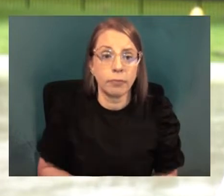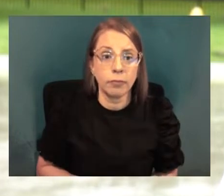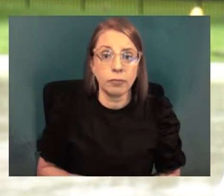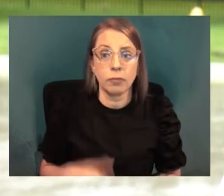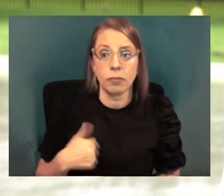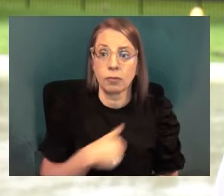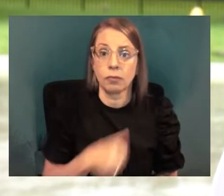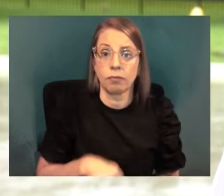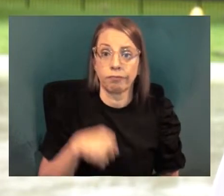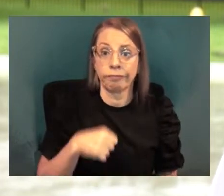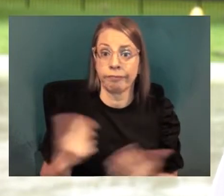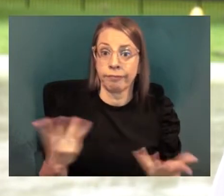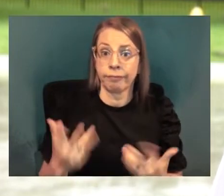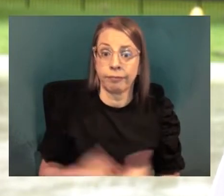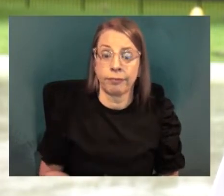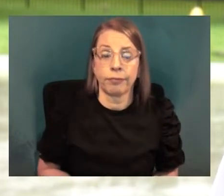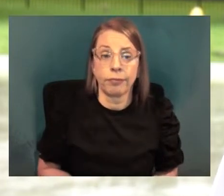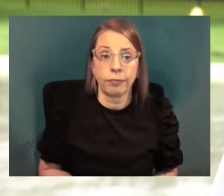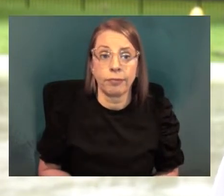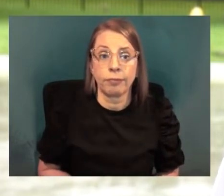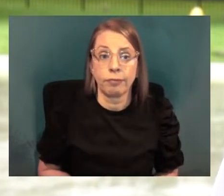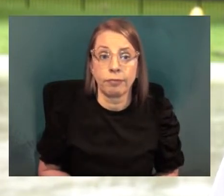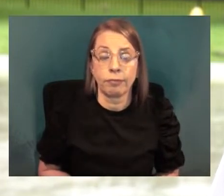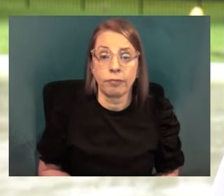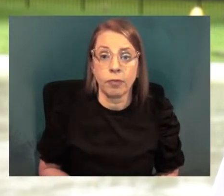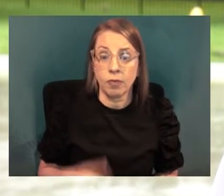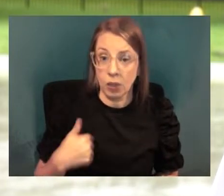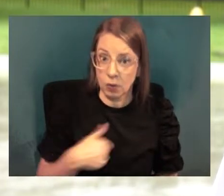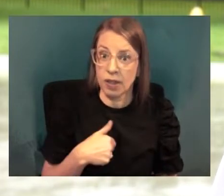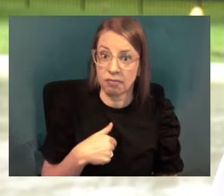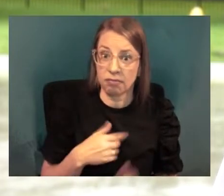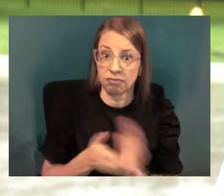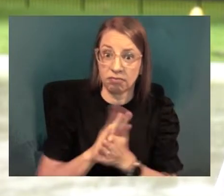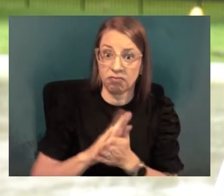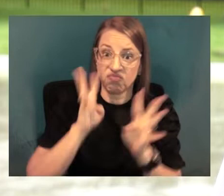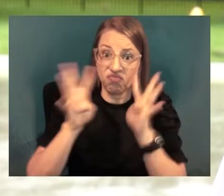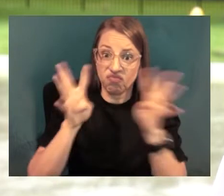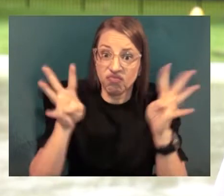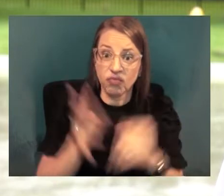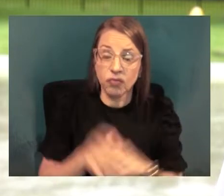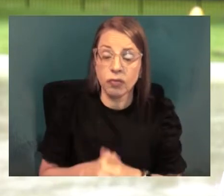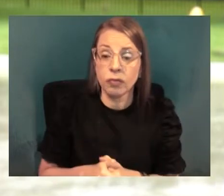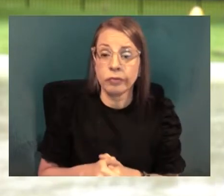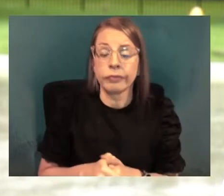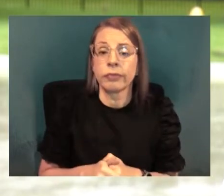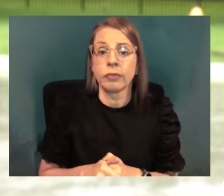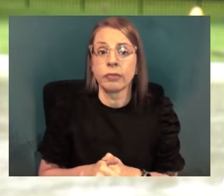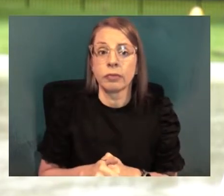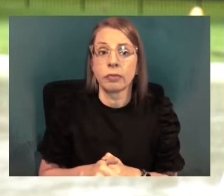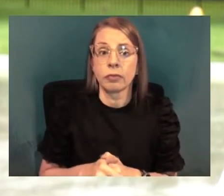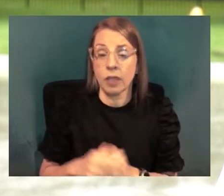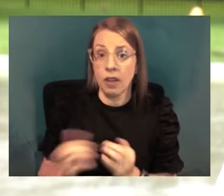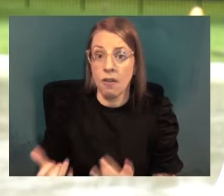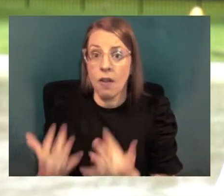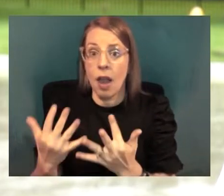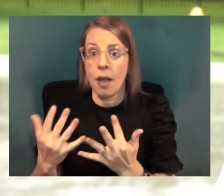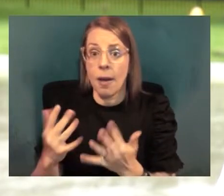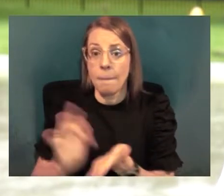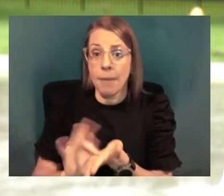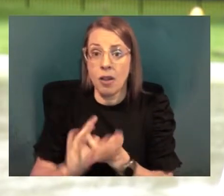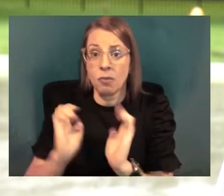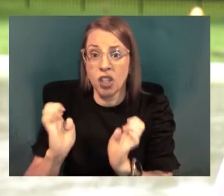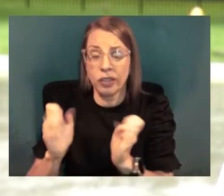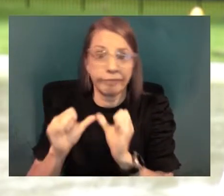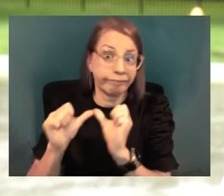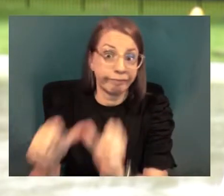it caused us to be innovative. You know, obviously everybody kept having fire and medical emergencies.